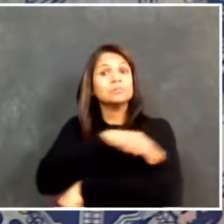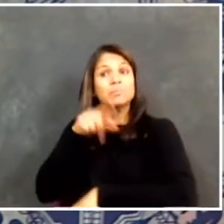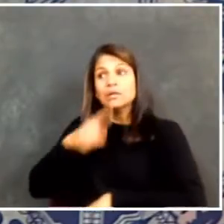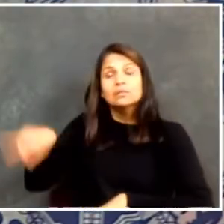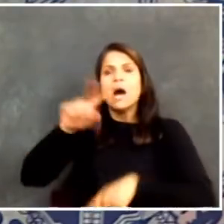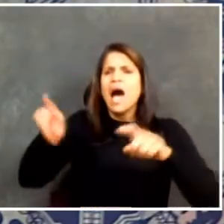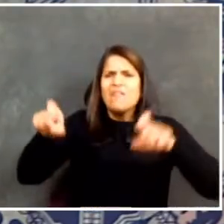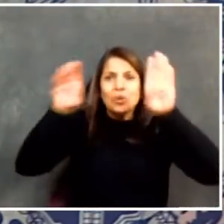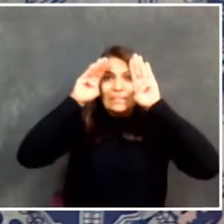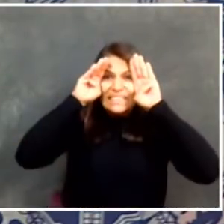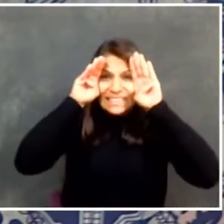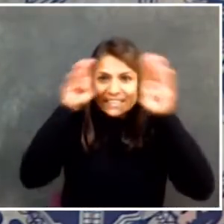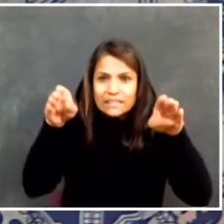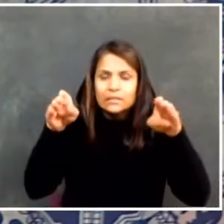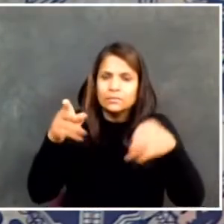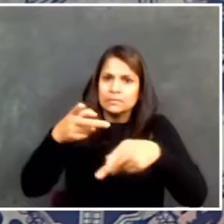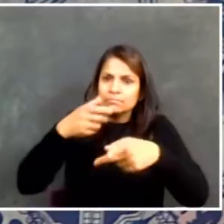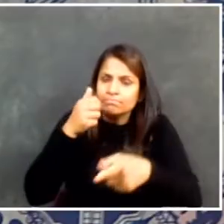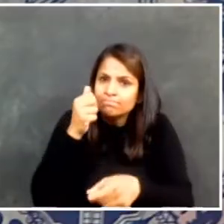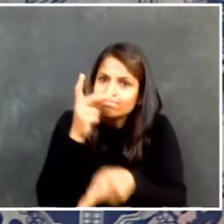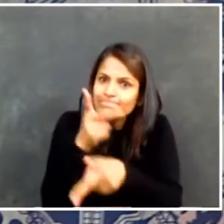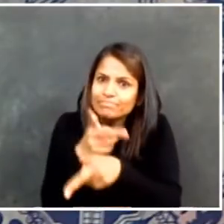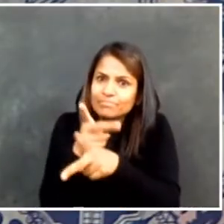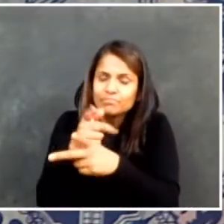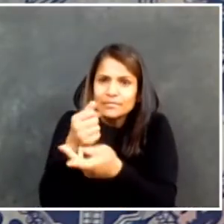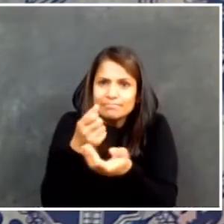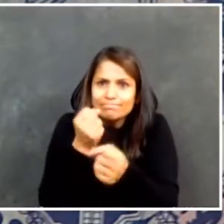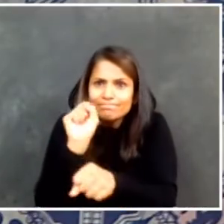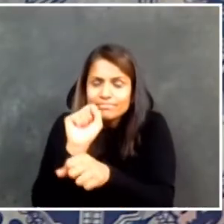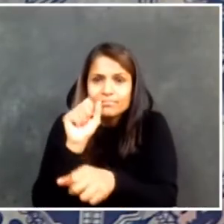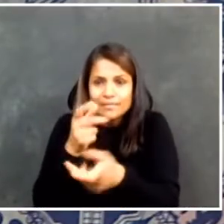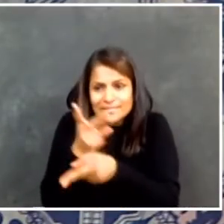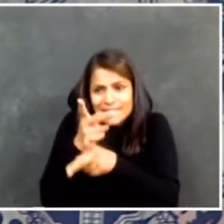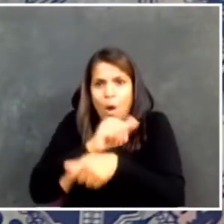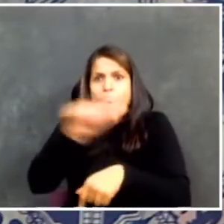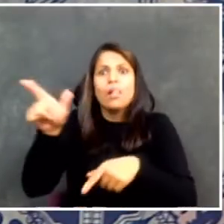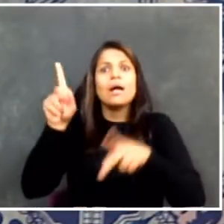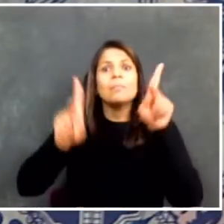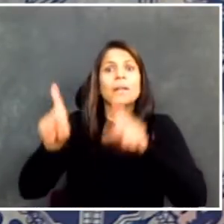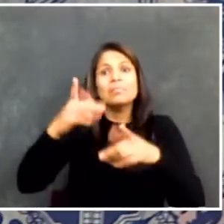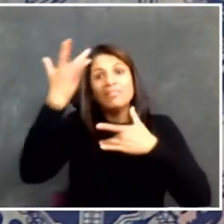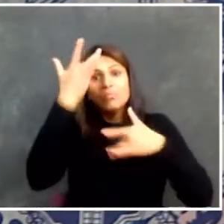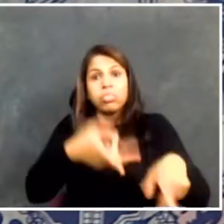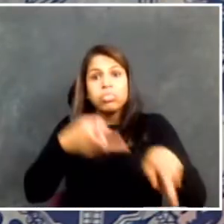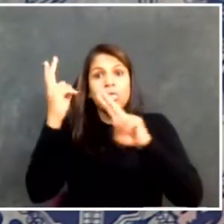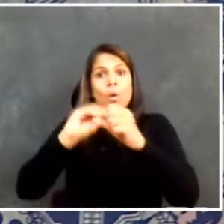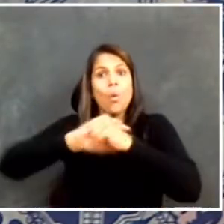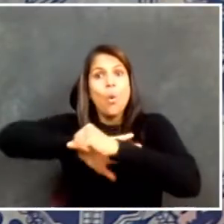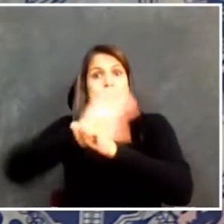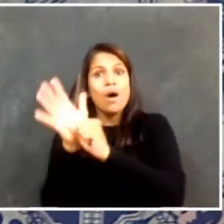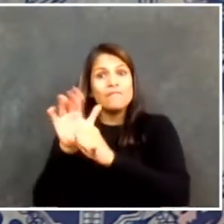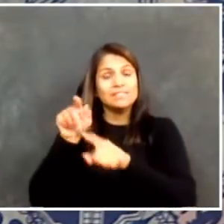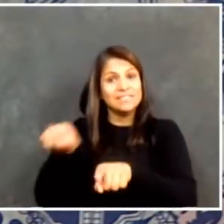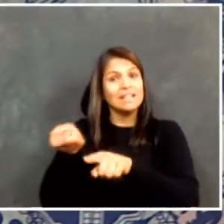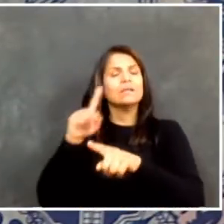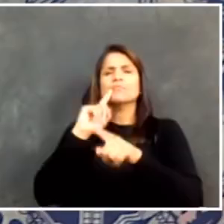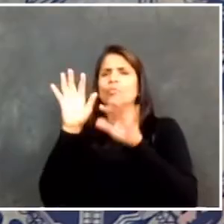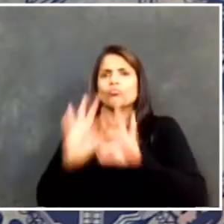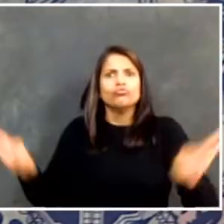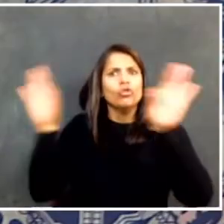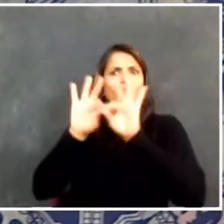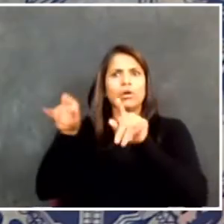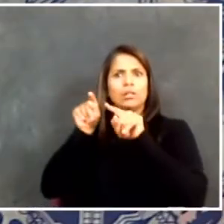we'll constantly get it out. Absolutely, I believe there are more people who died because